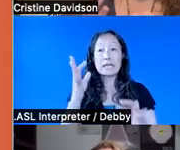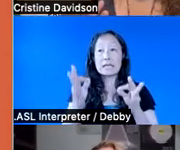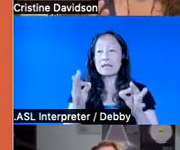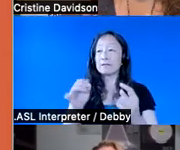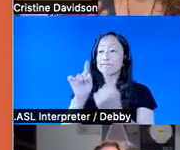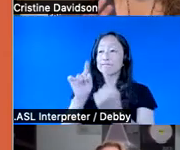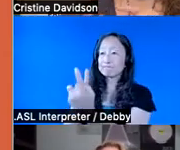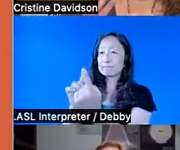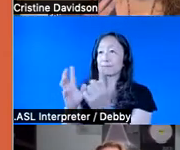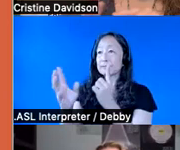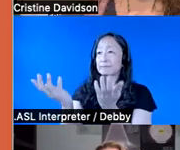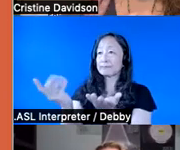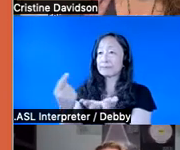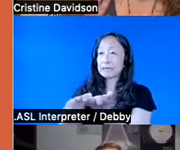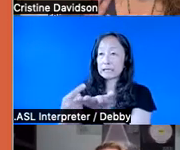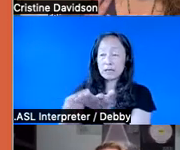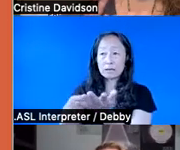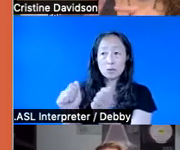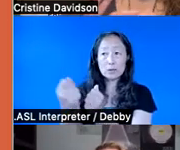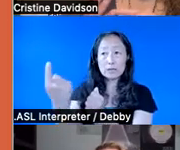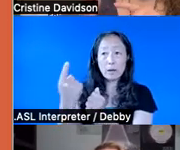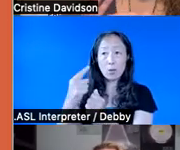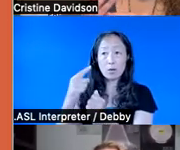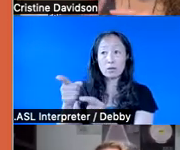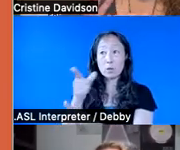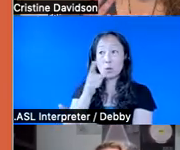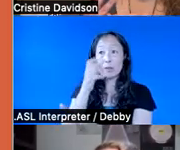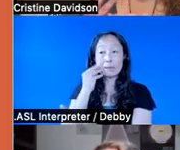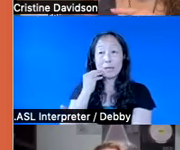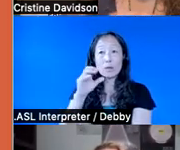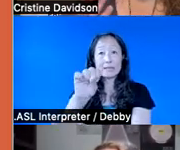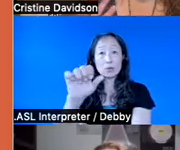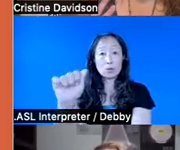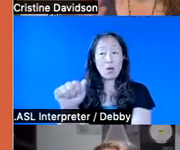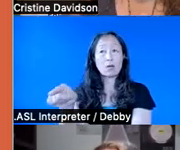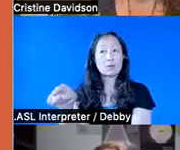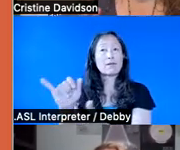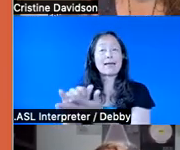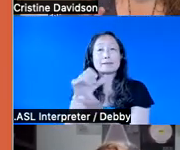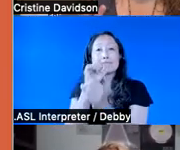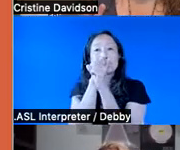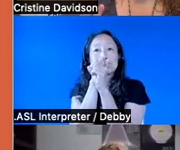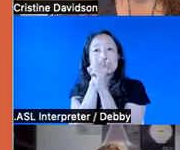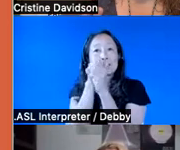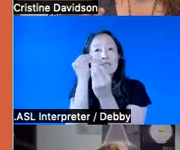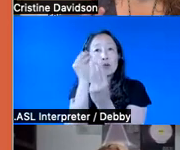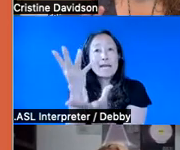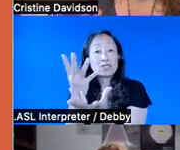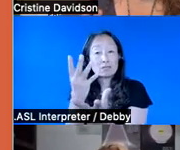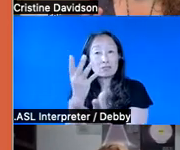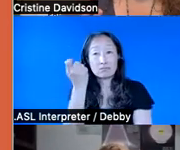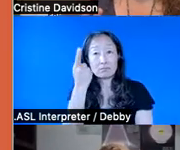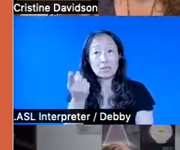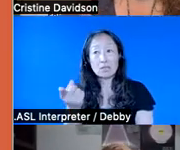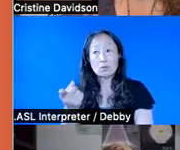that information is considered privileged information. So what they tell you is confidential with you. You can't break